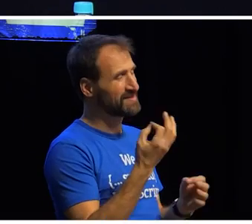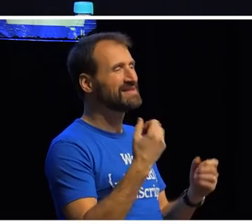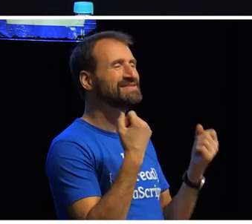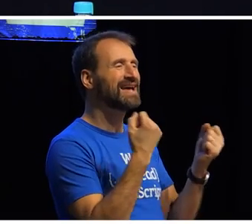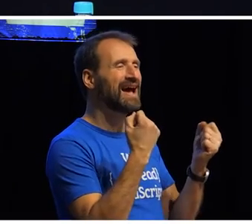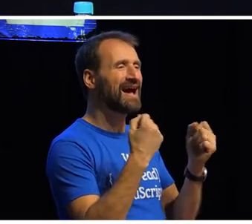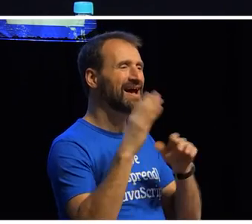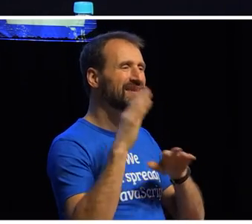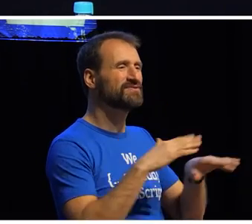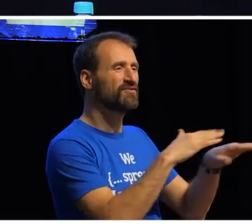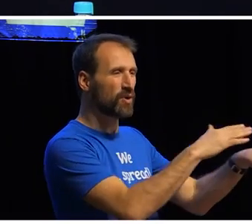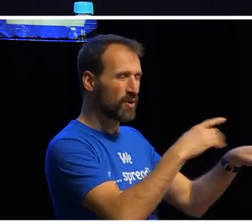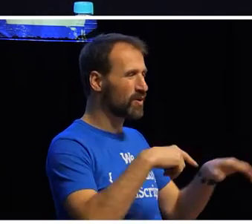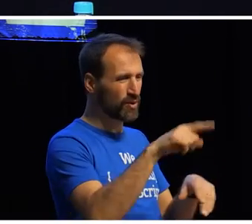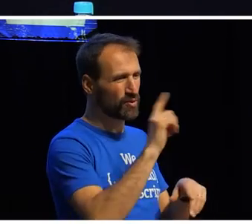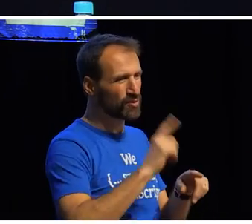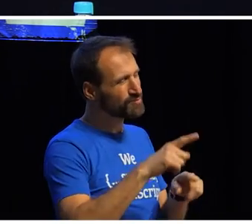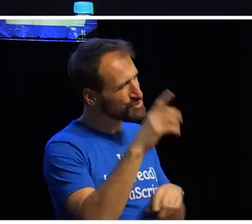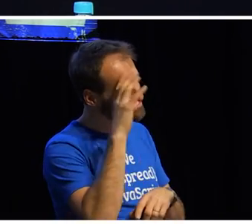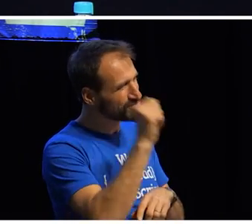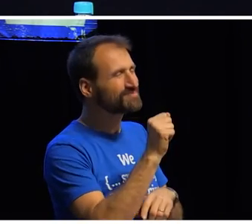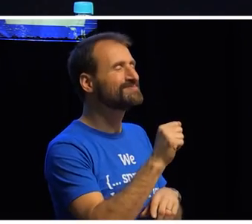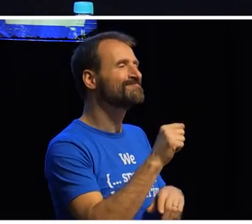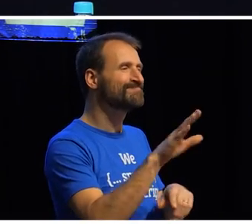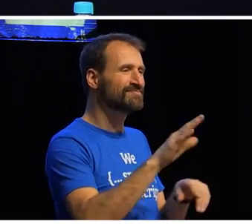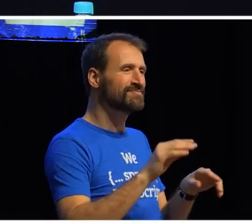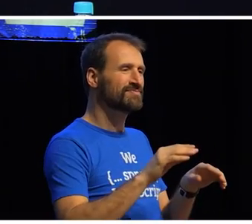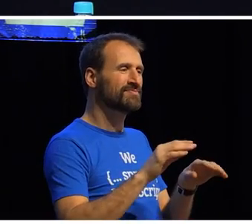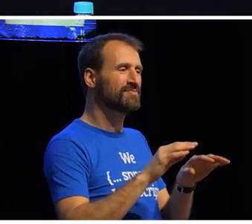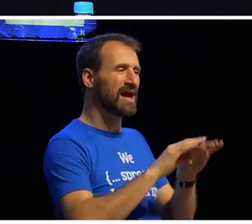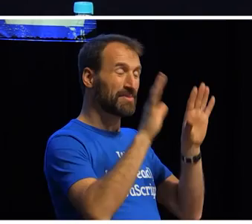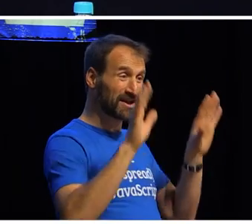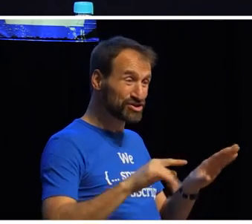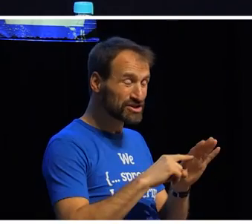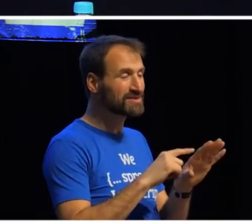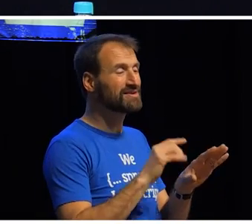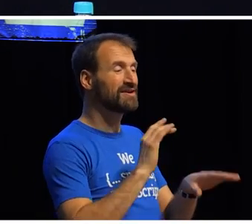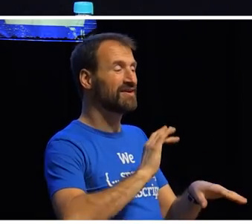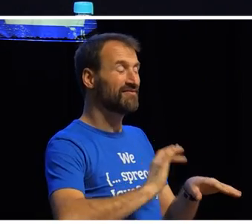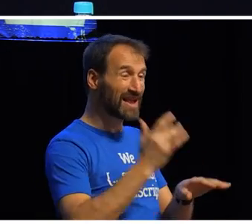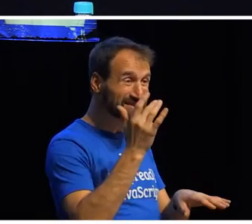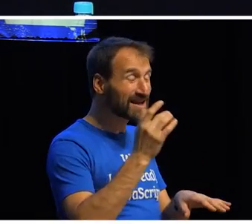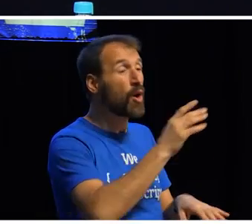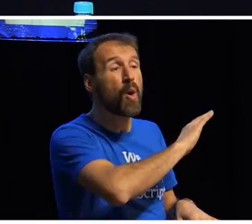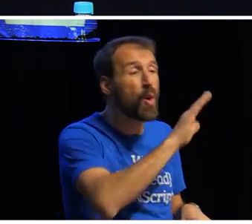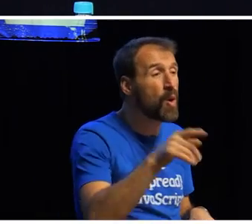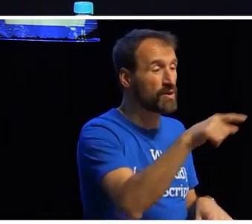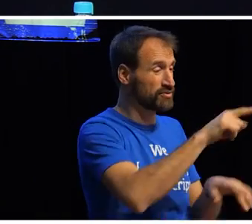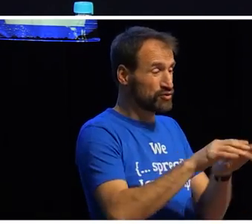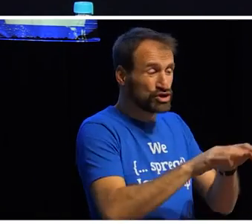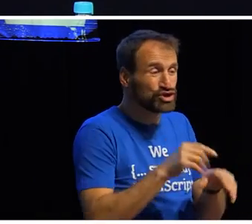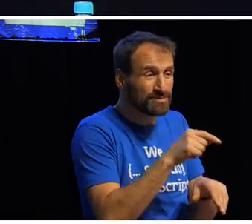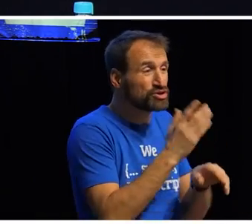and on the other hand you should understand this application has been made vulnerable without writing any of this vulnerable code it just pulled it in externally